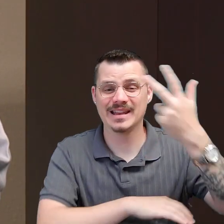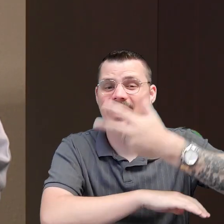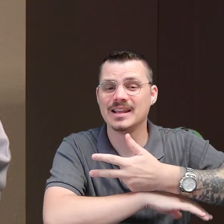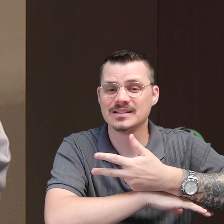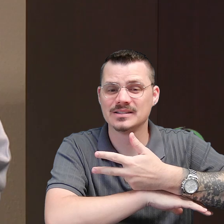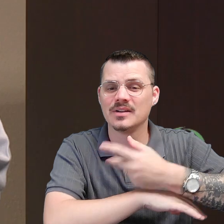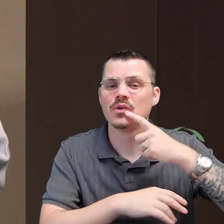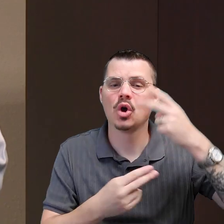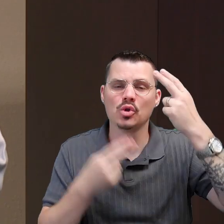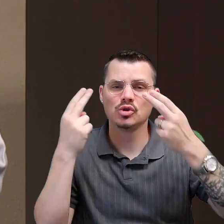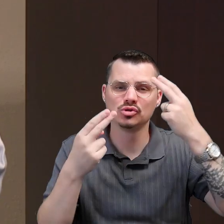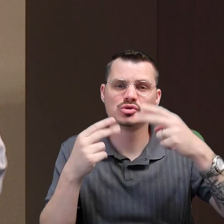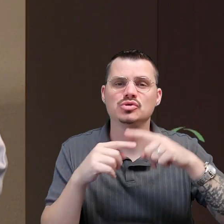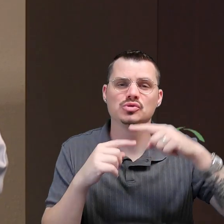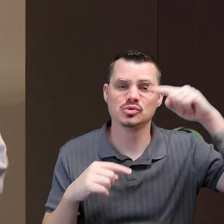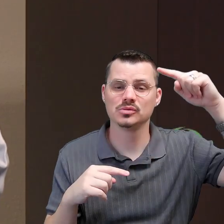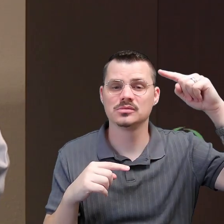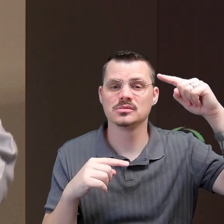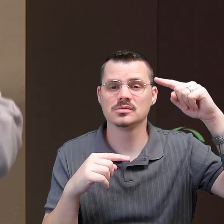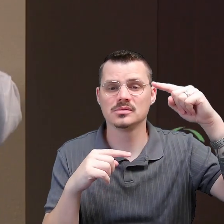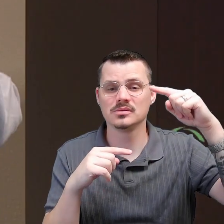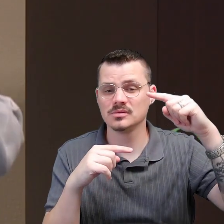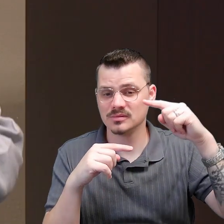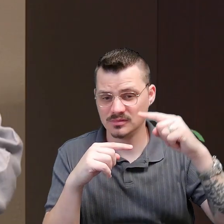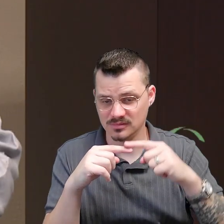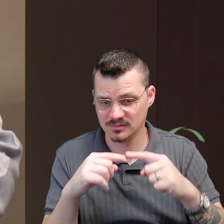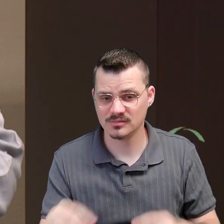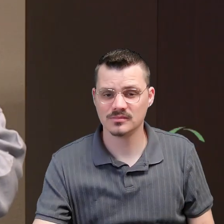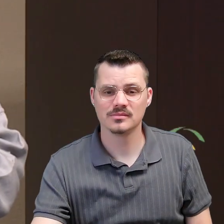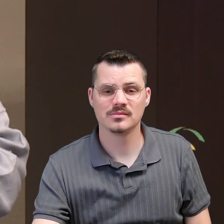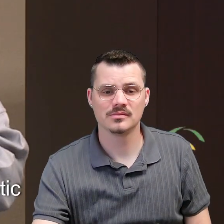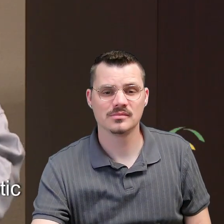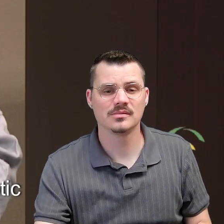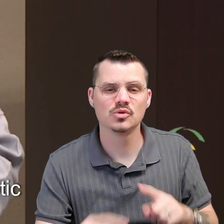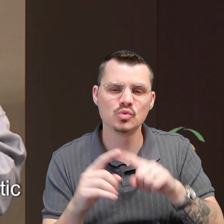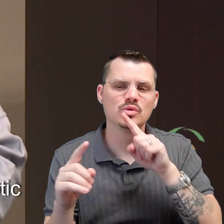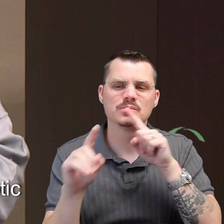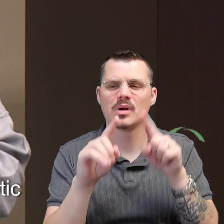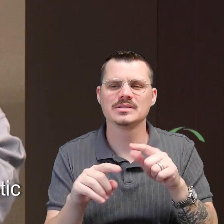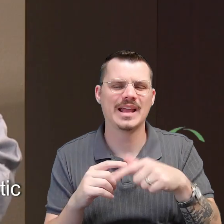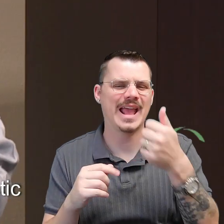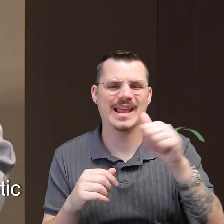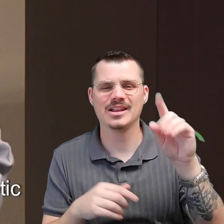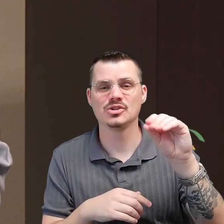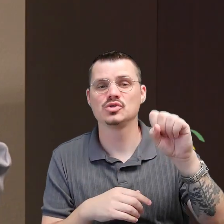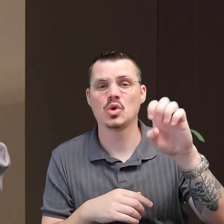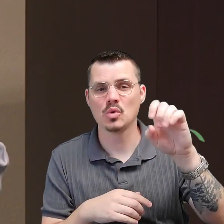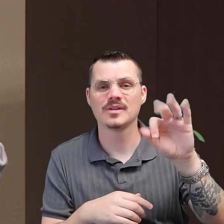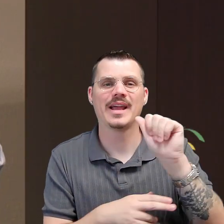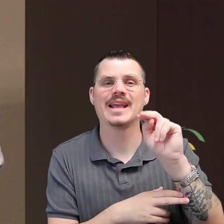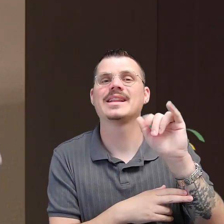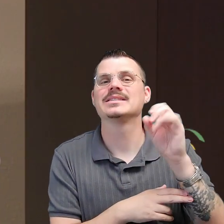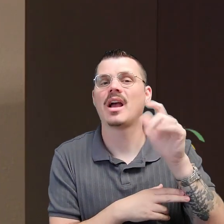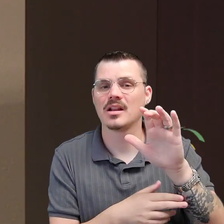or so for the hallucinations to decline in response to a dose of antipsychotic